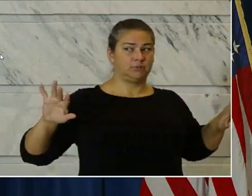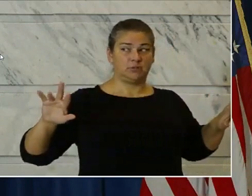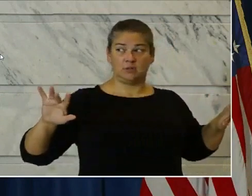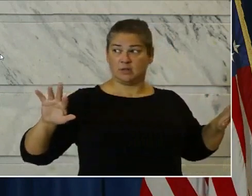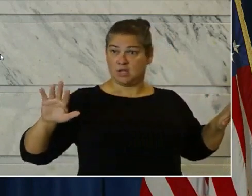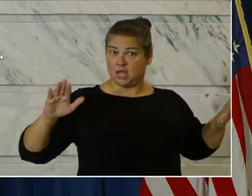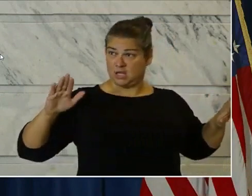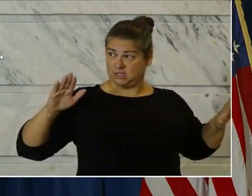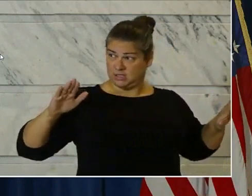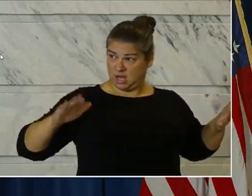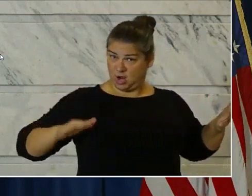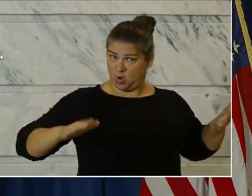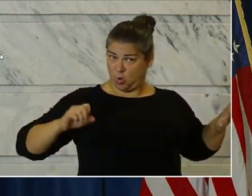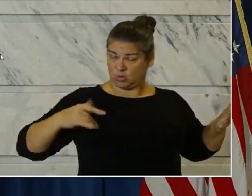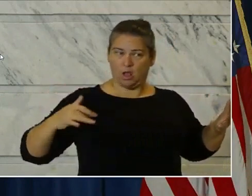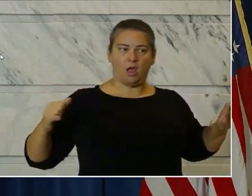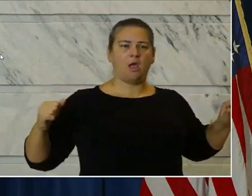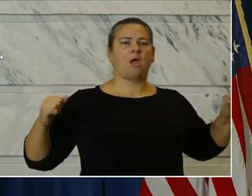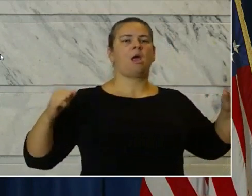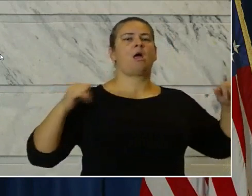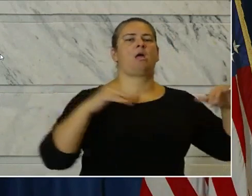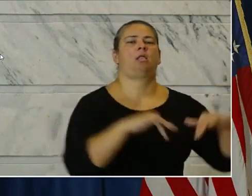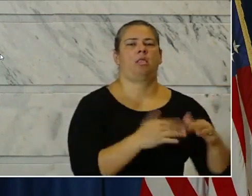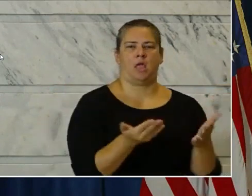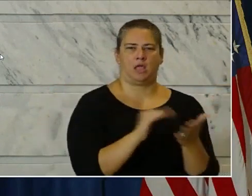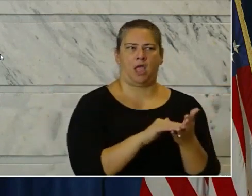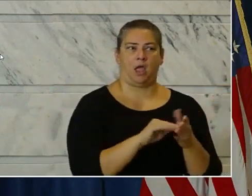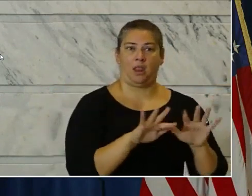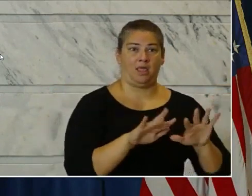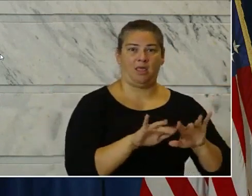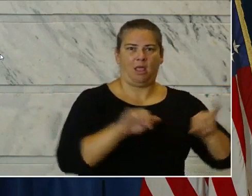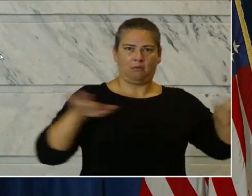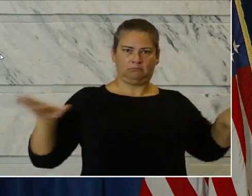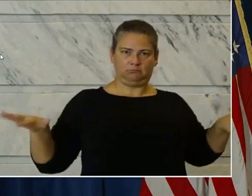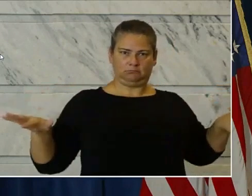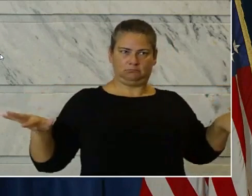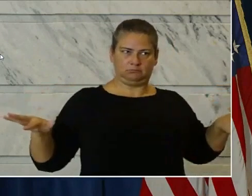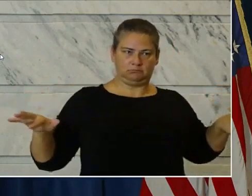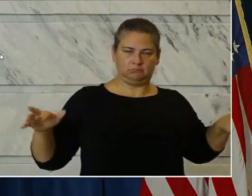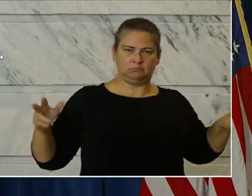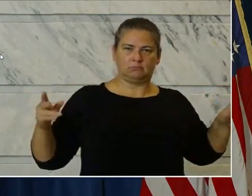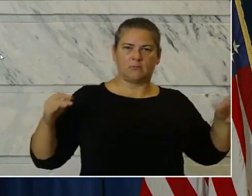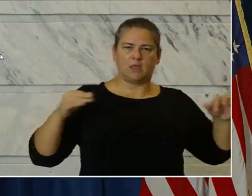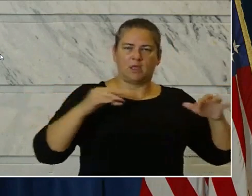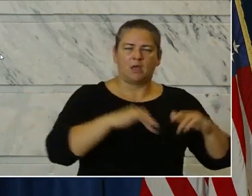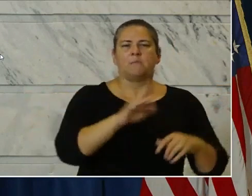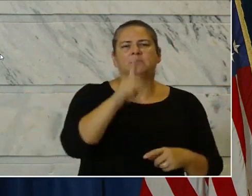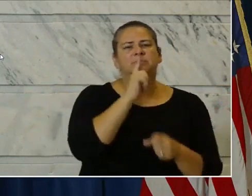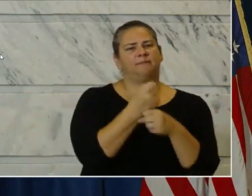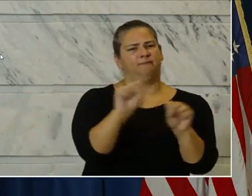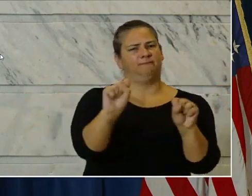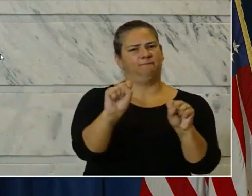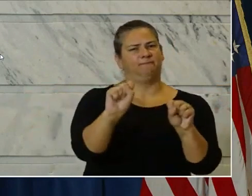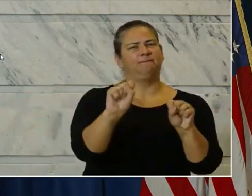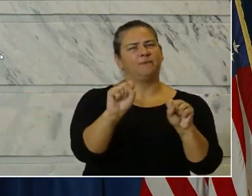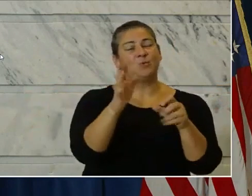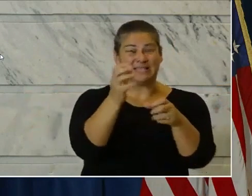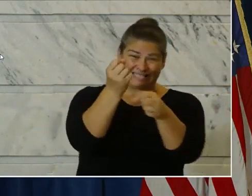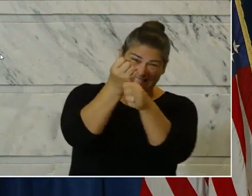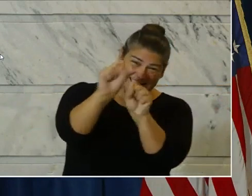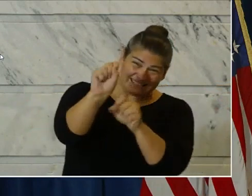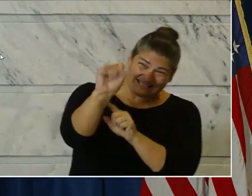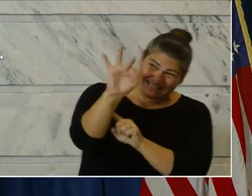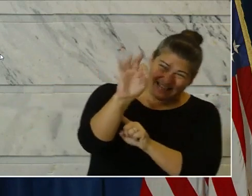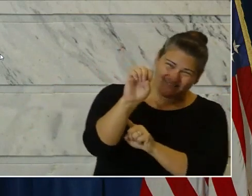we can do this. And I think we can do it as safely as we can. Safely is a relative term right